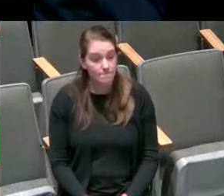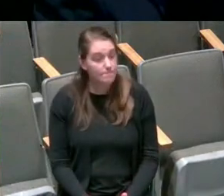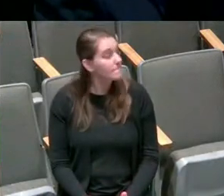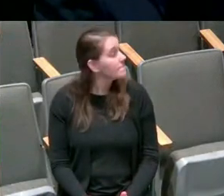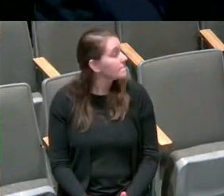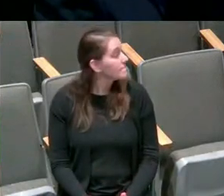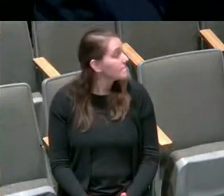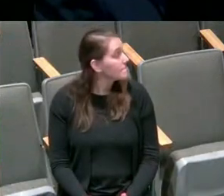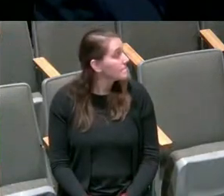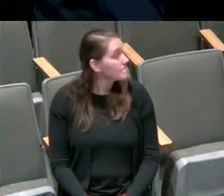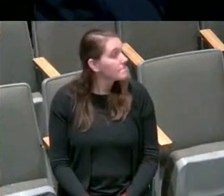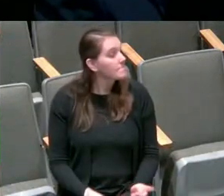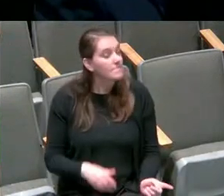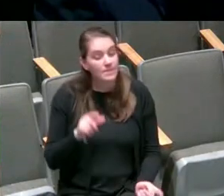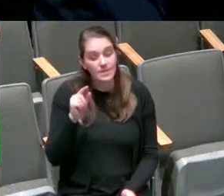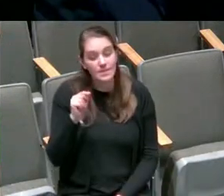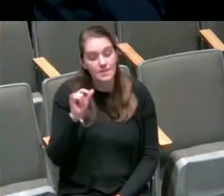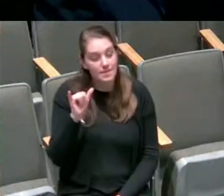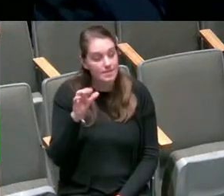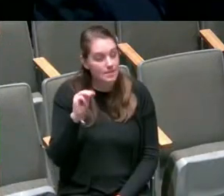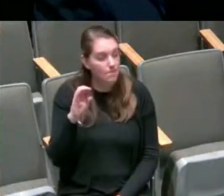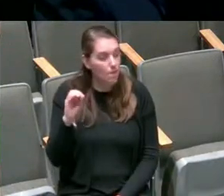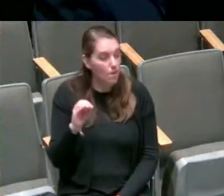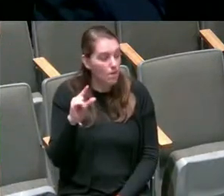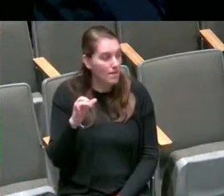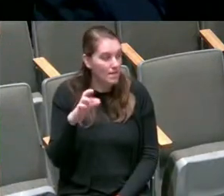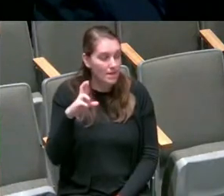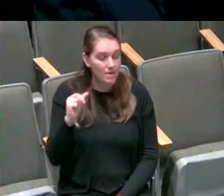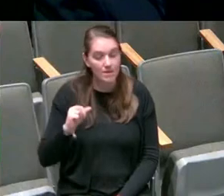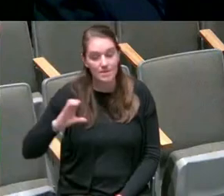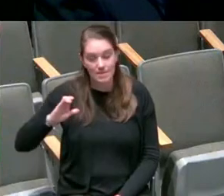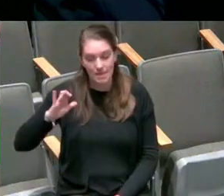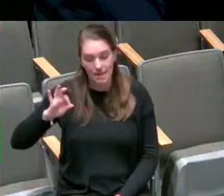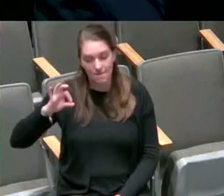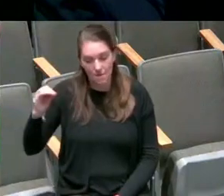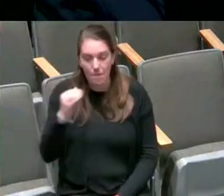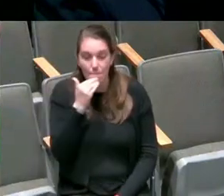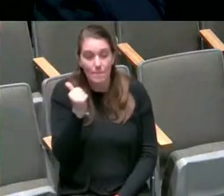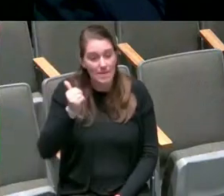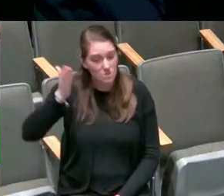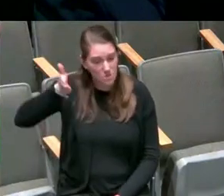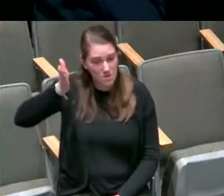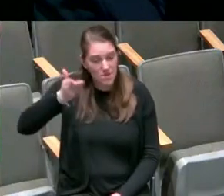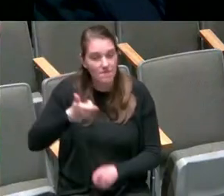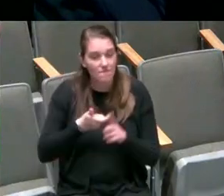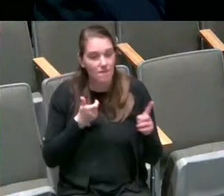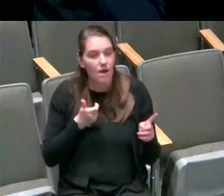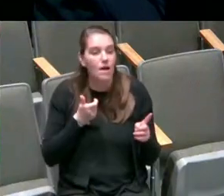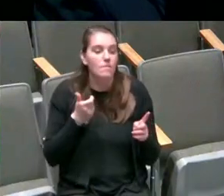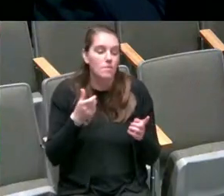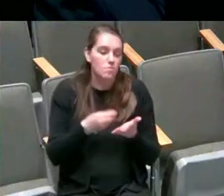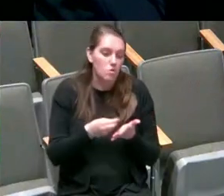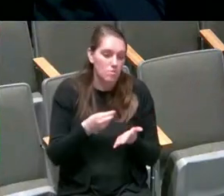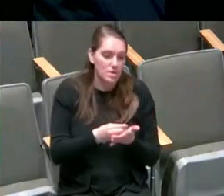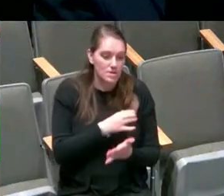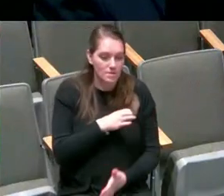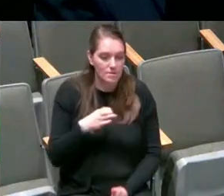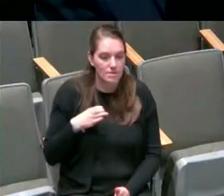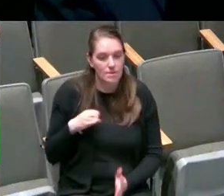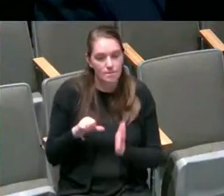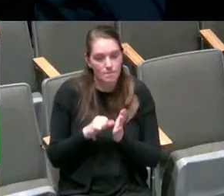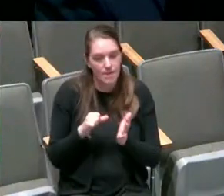moderator Tim O'Leary the CFO the best presentation of this information is on the appropriation committee report page